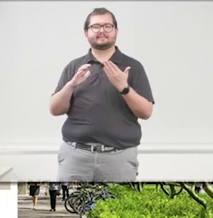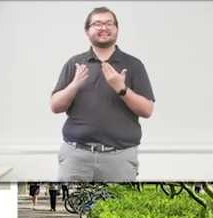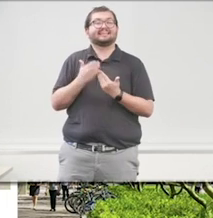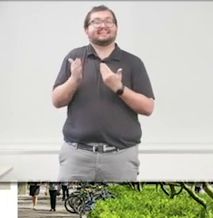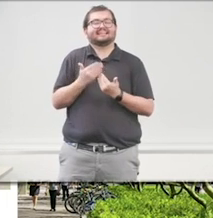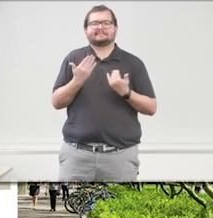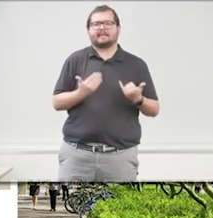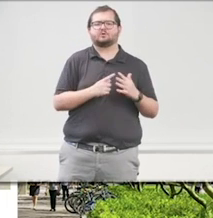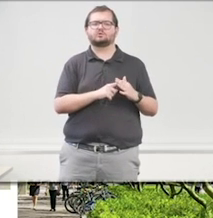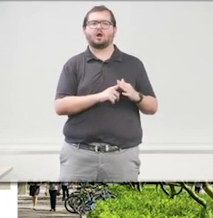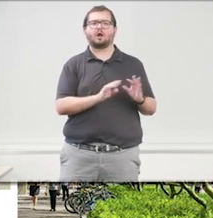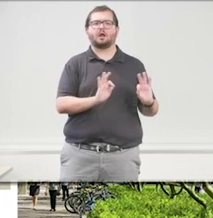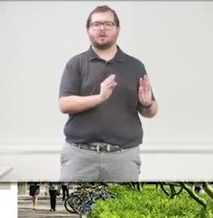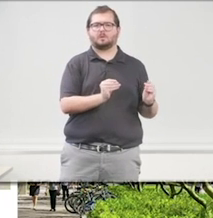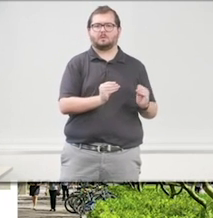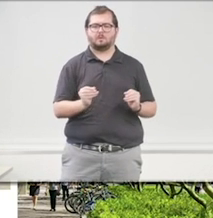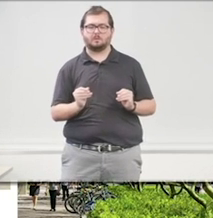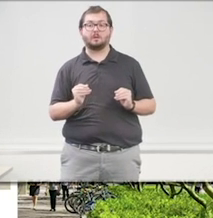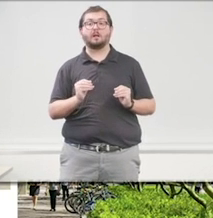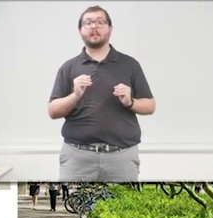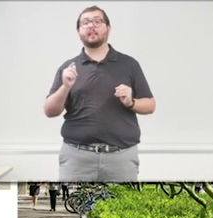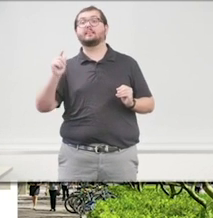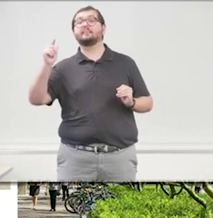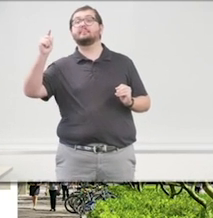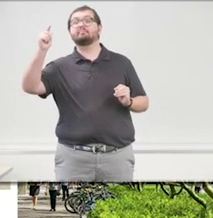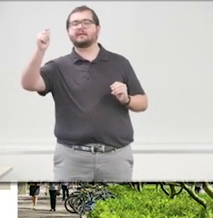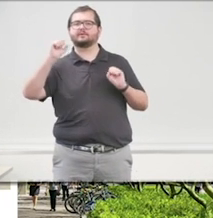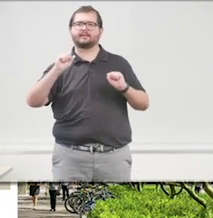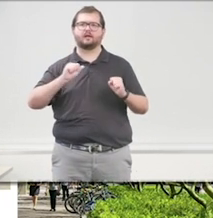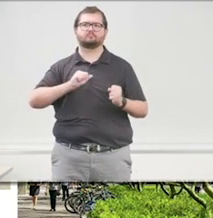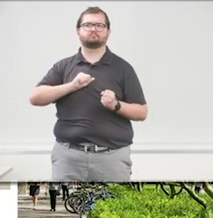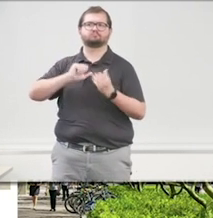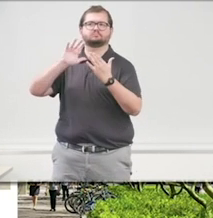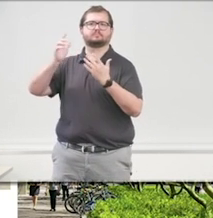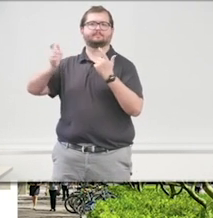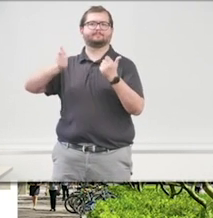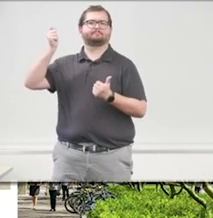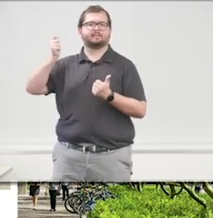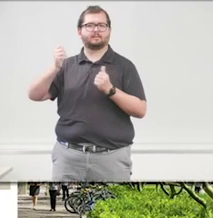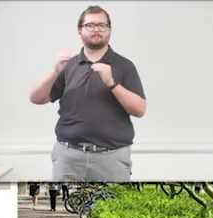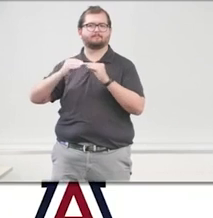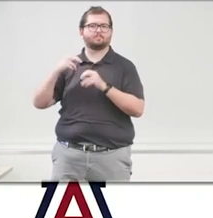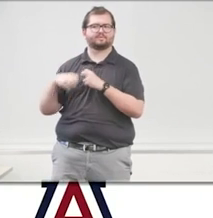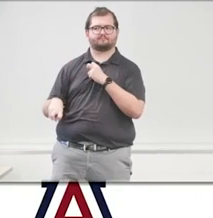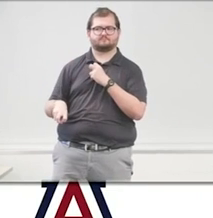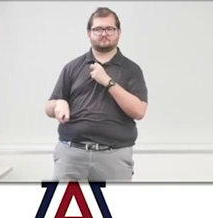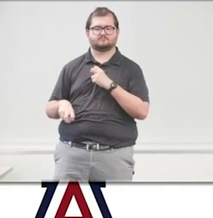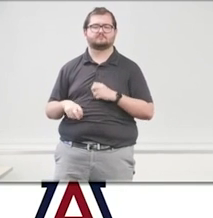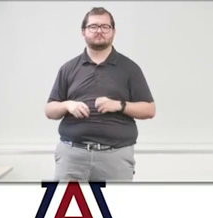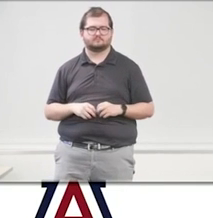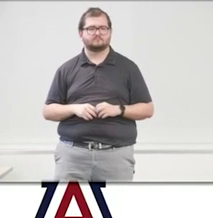we can start with this year? And then what do we need to expand to and improve for future years?